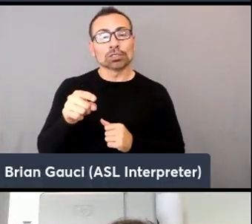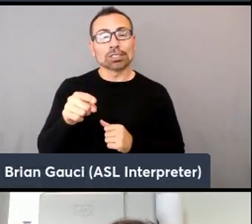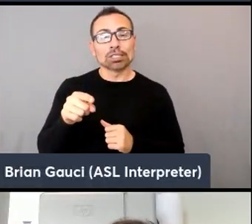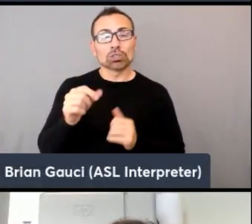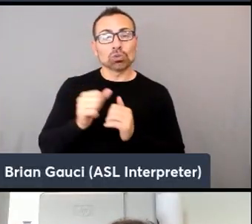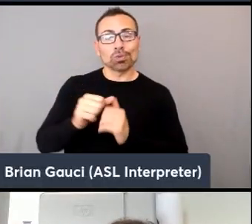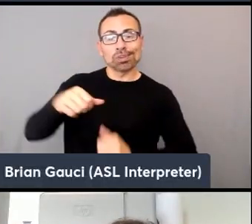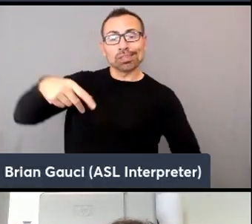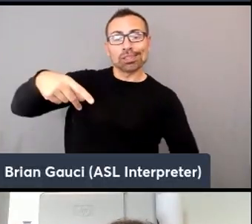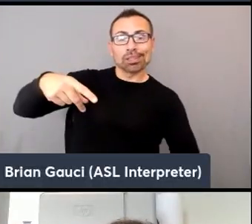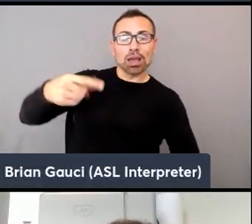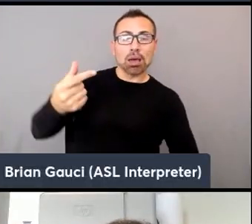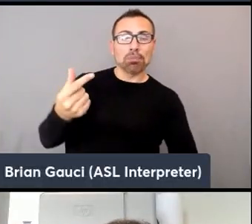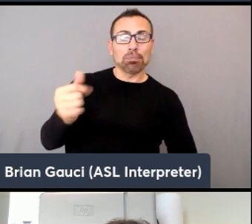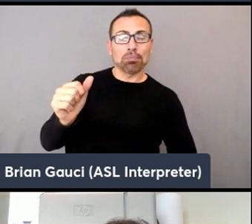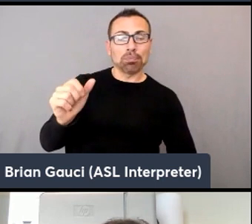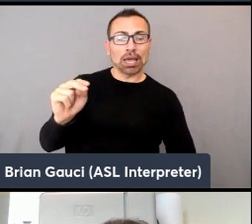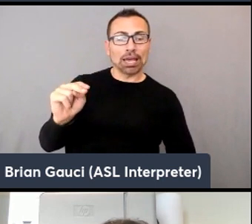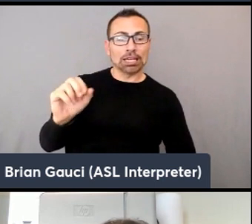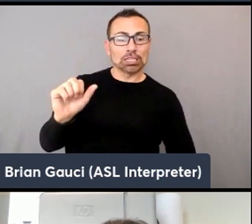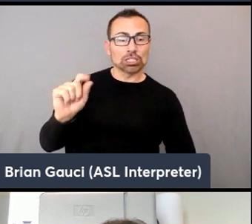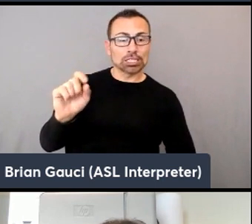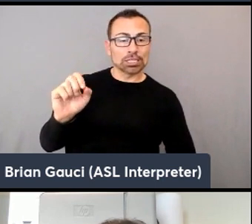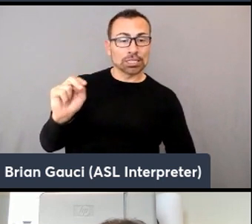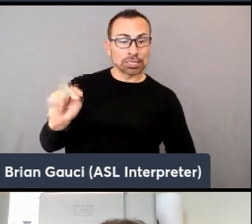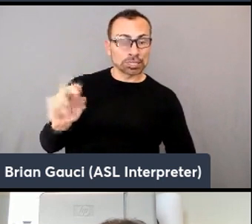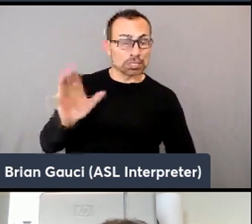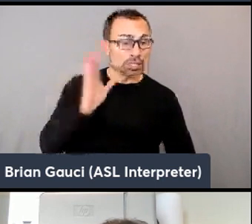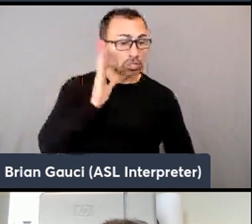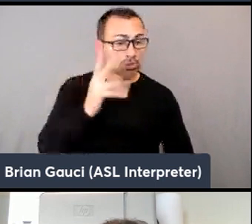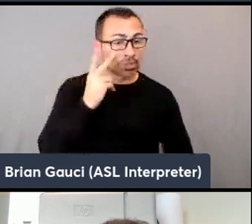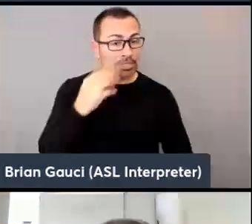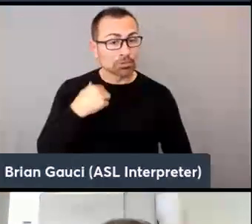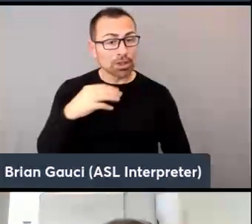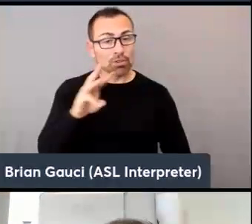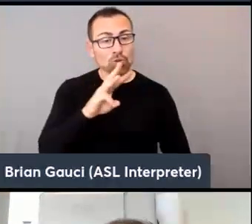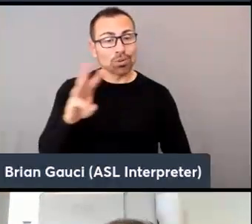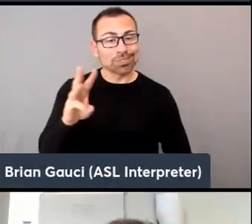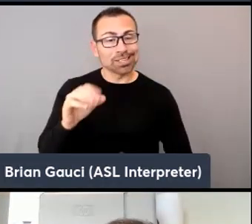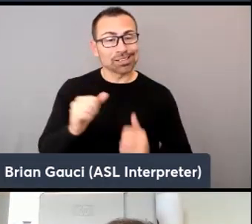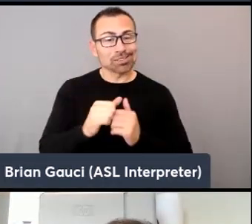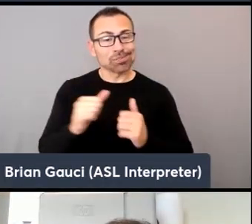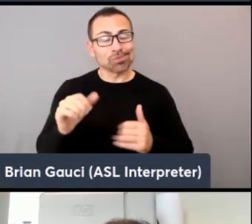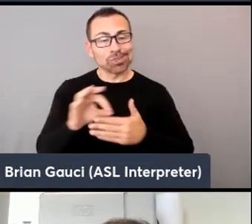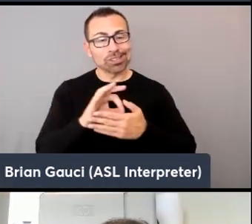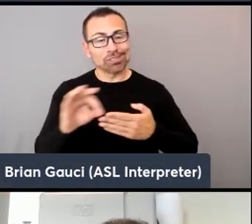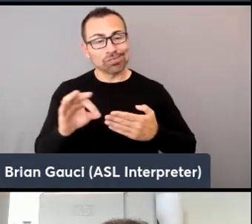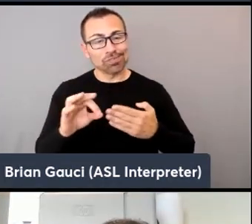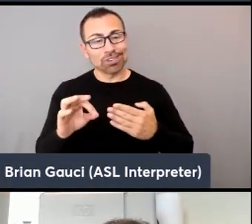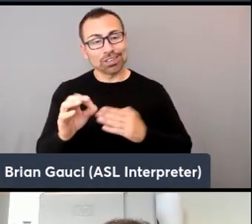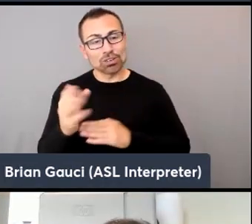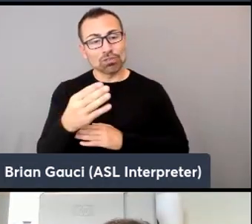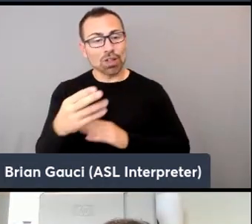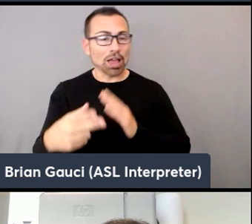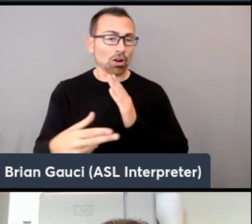pagination, you're going to see that there's a website with the feature flag that's going to throttle the number of results returned in pagination.